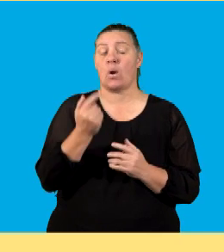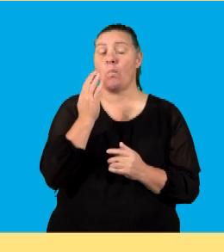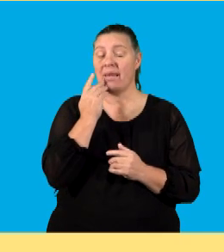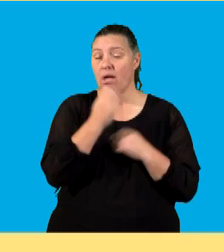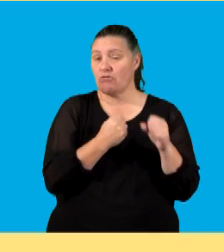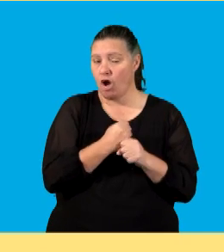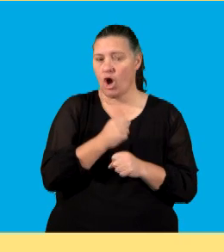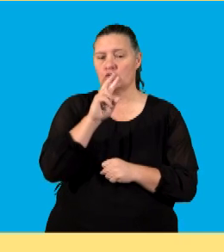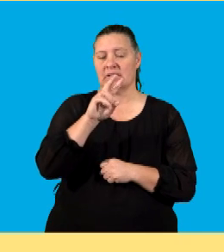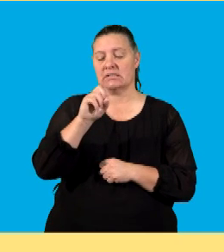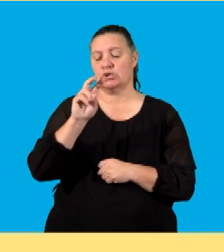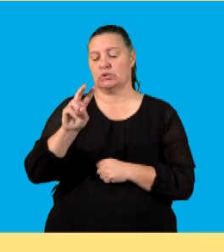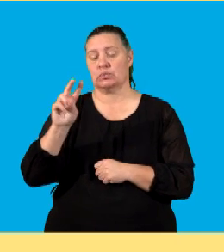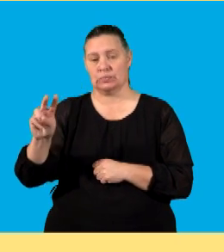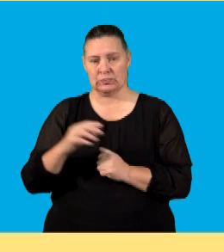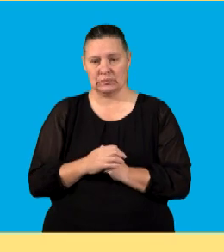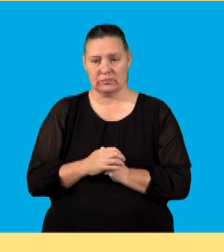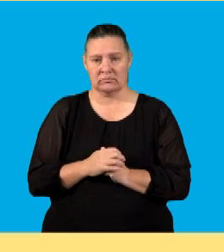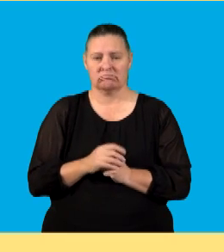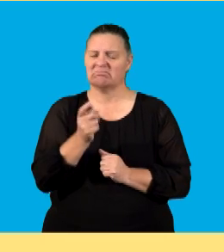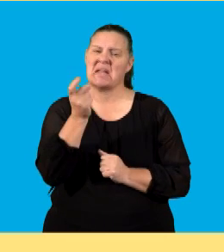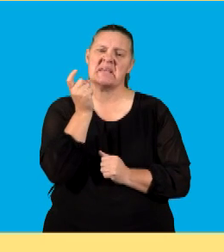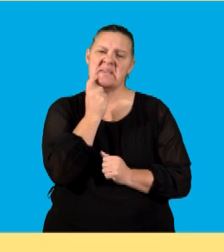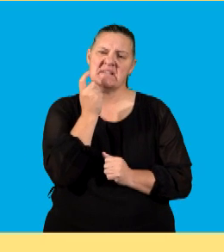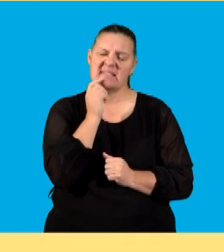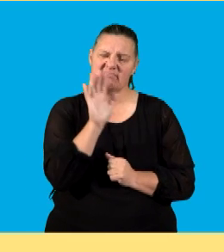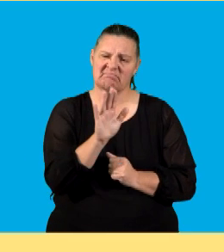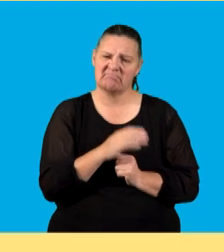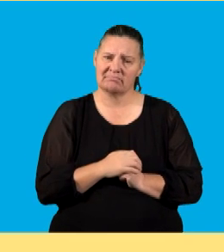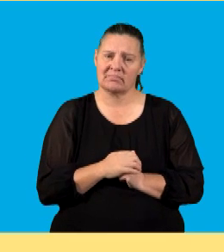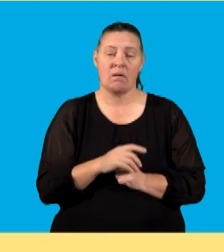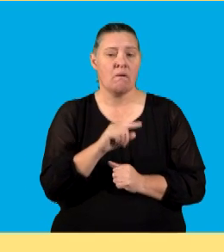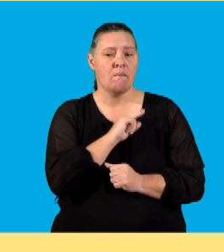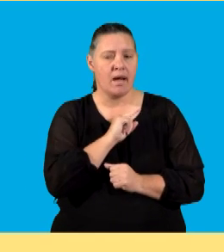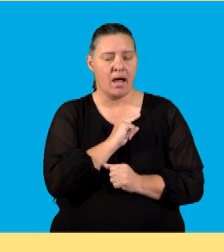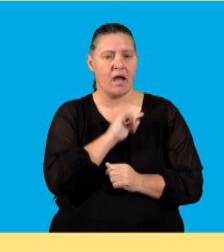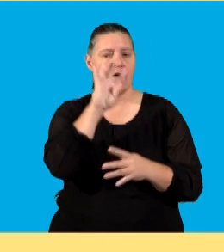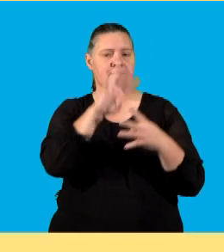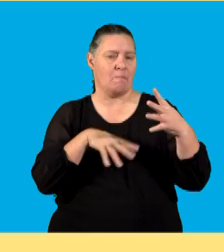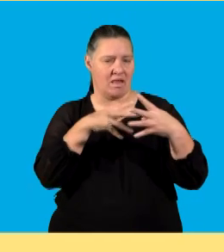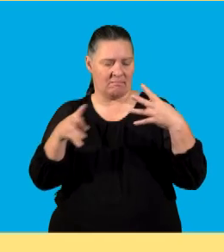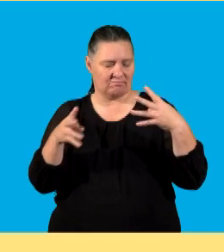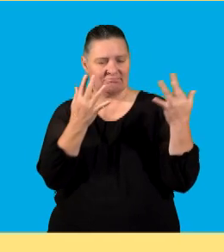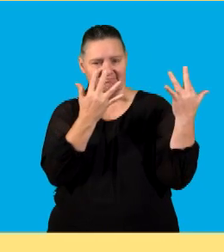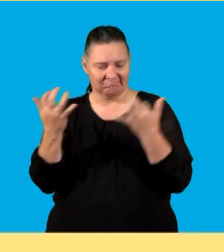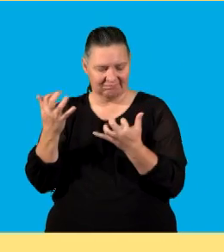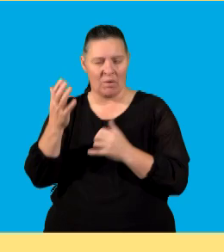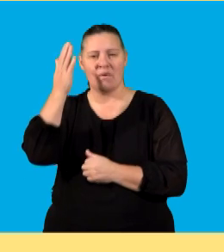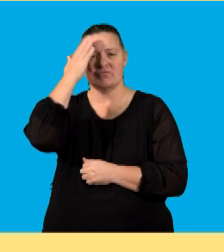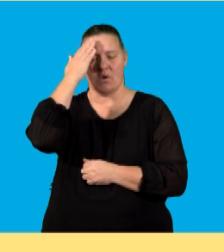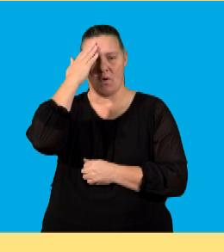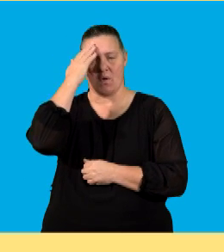year 2022. This should be very easy because I know the formula for the